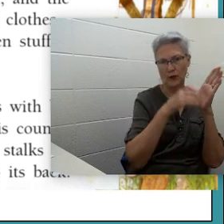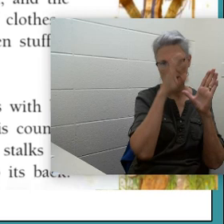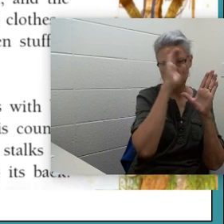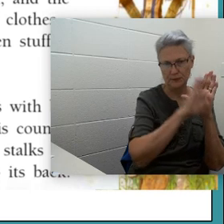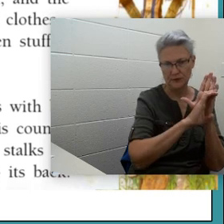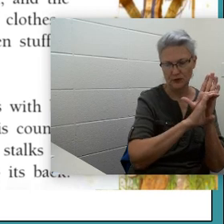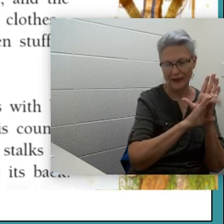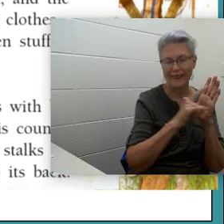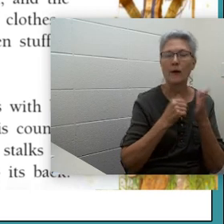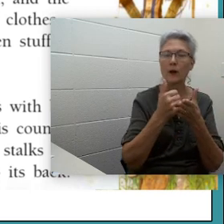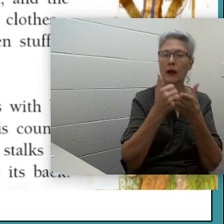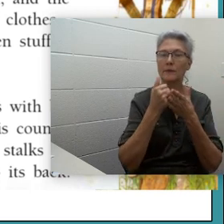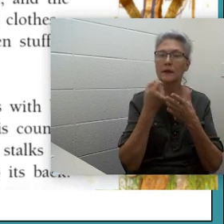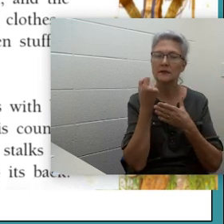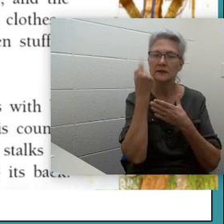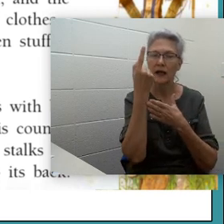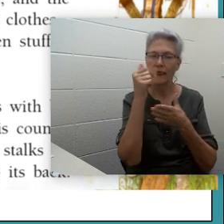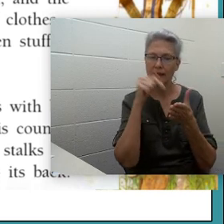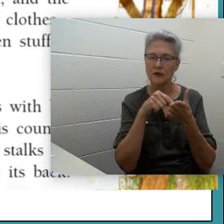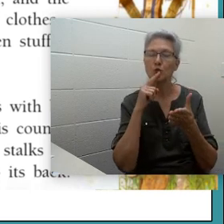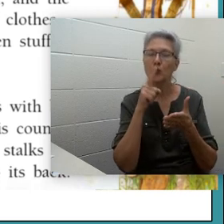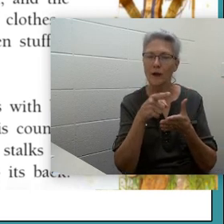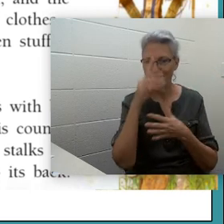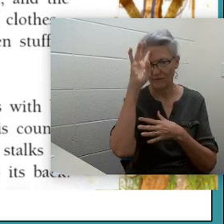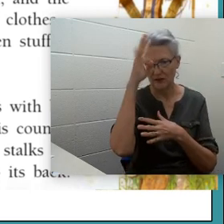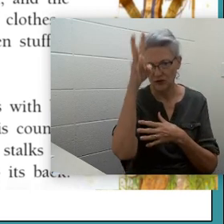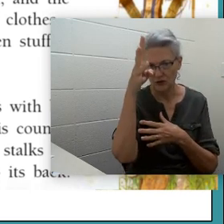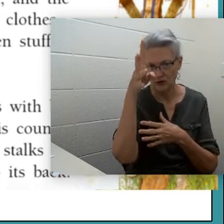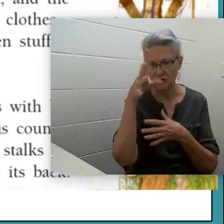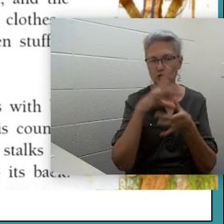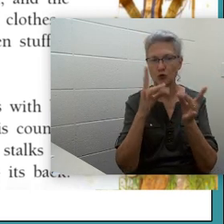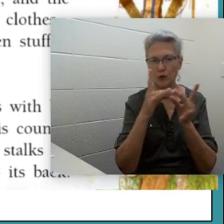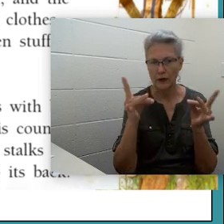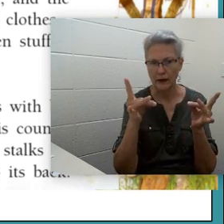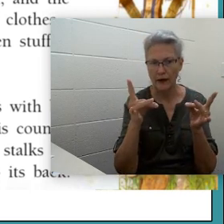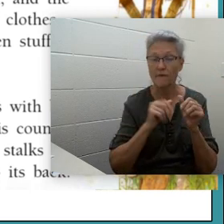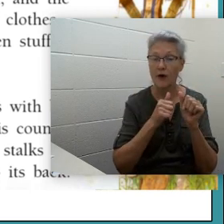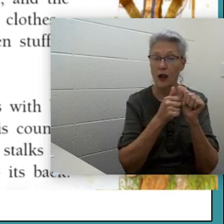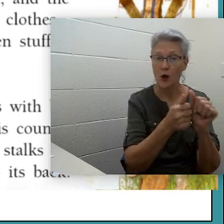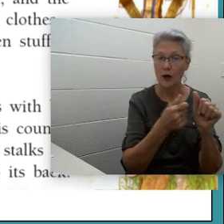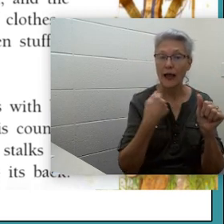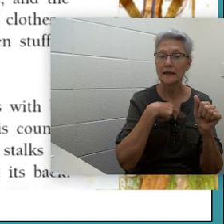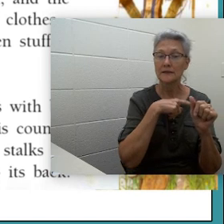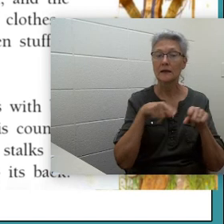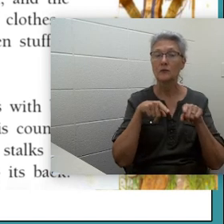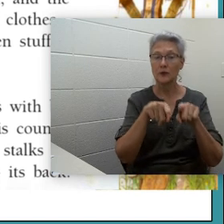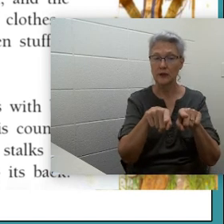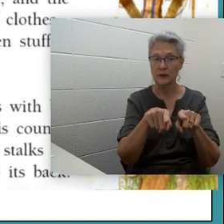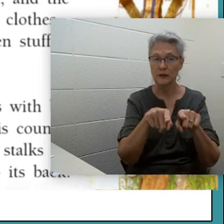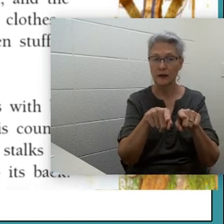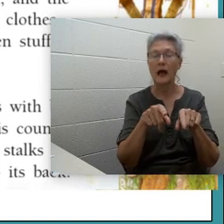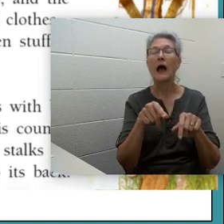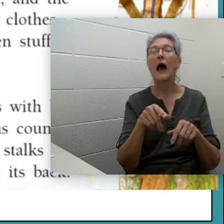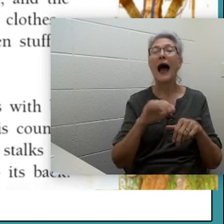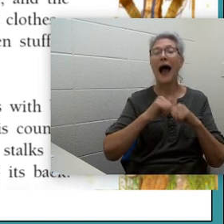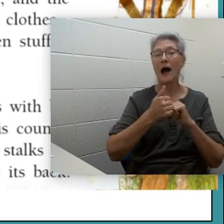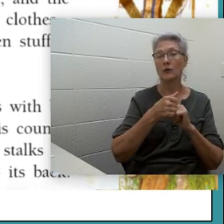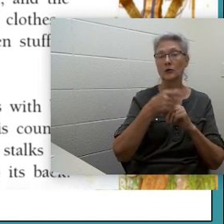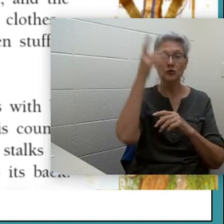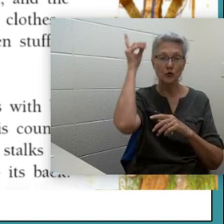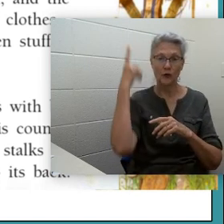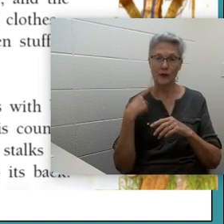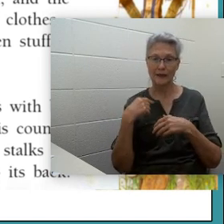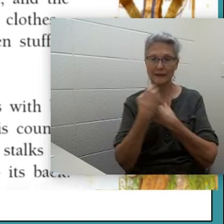That is a clue to help me understand that this is a fictional text. Follow along as I read How Dorothy Saved the